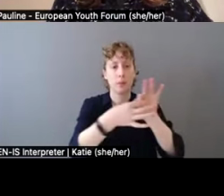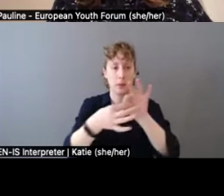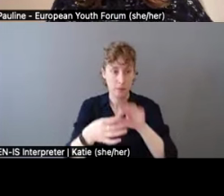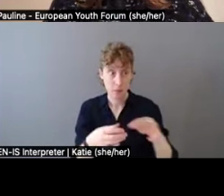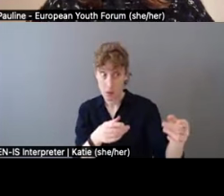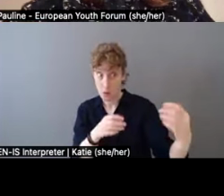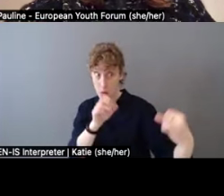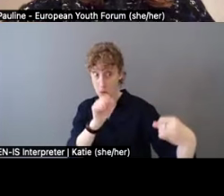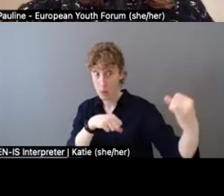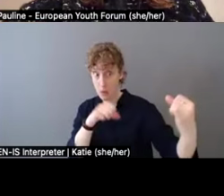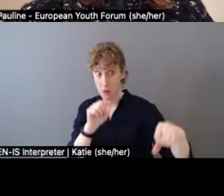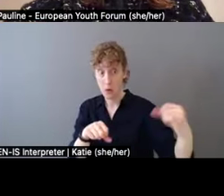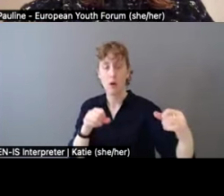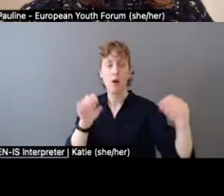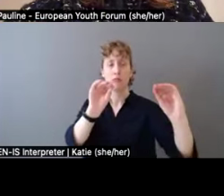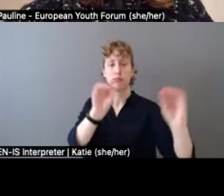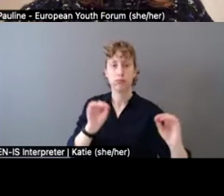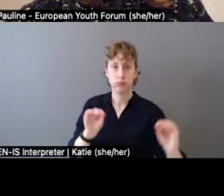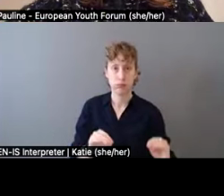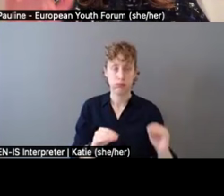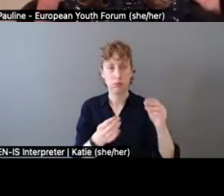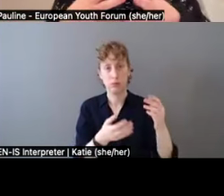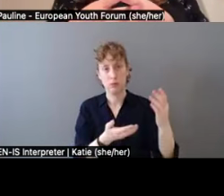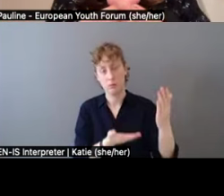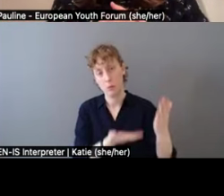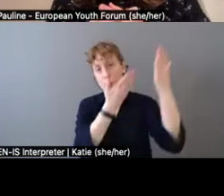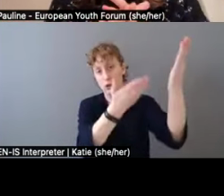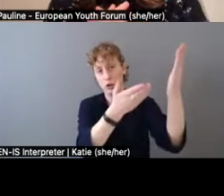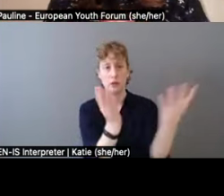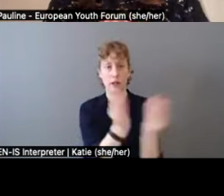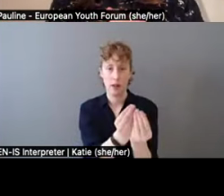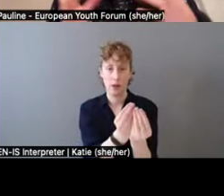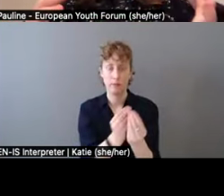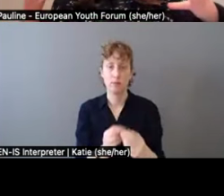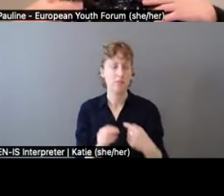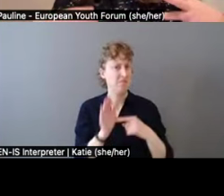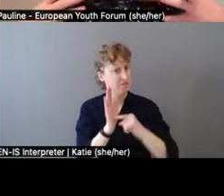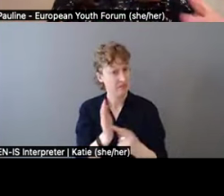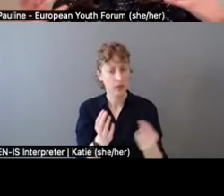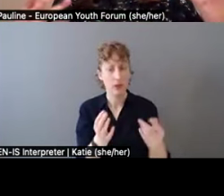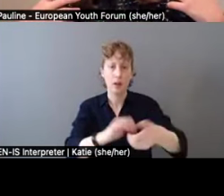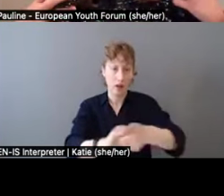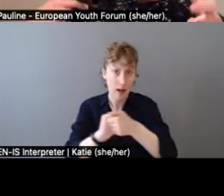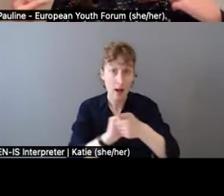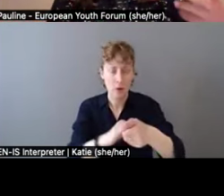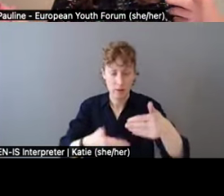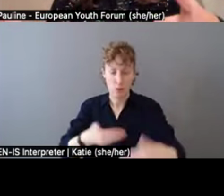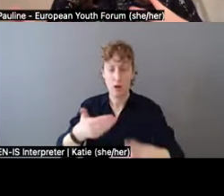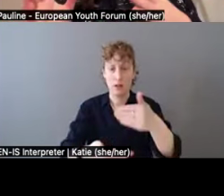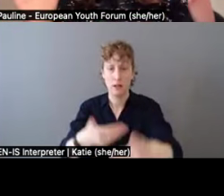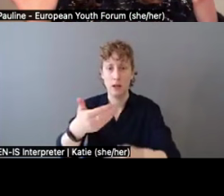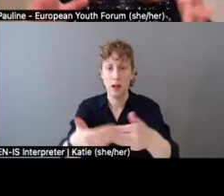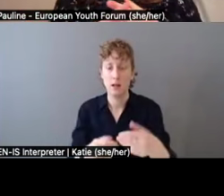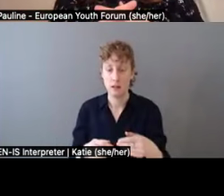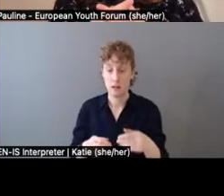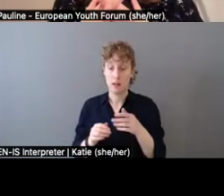project proposal, because as mentioned, this is a collaborative process. So there will be indeed a coordinator in each